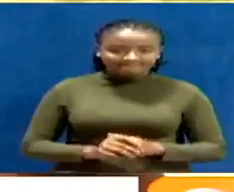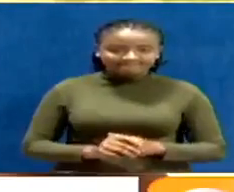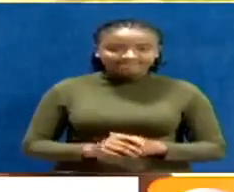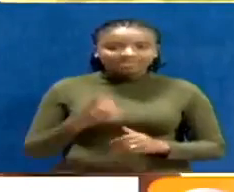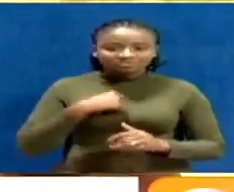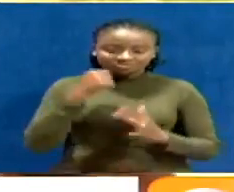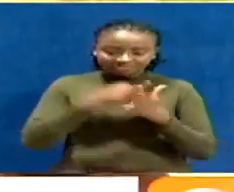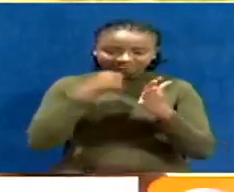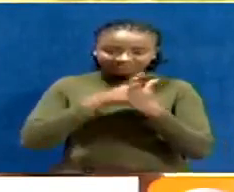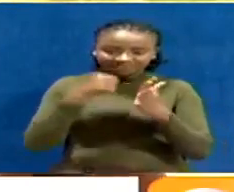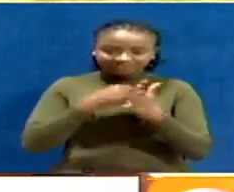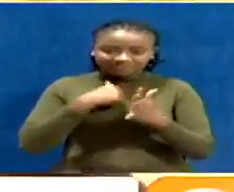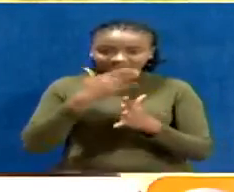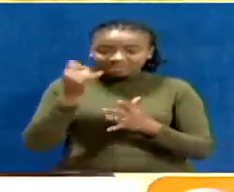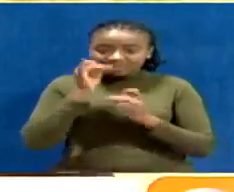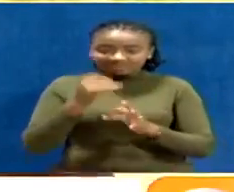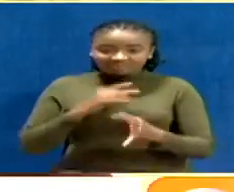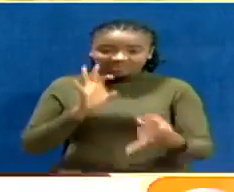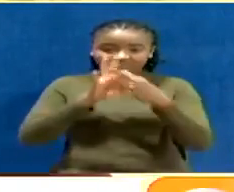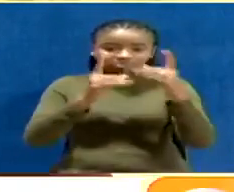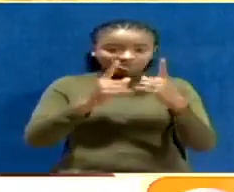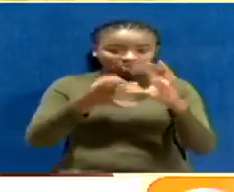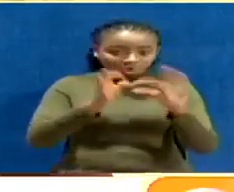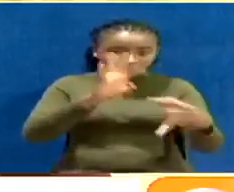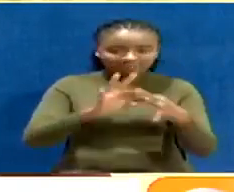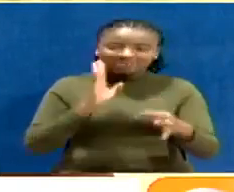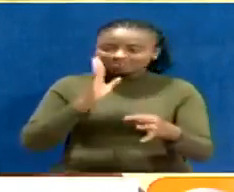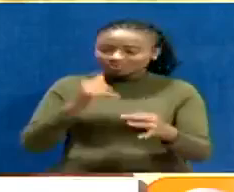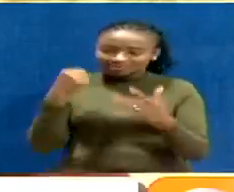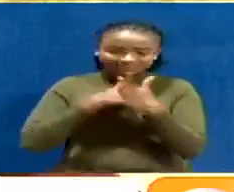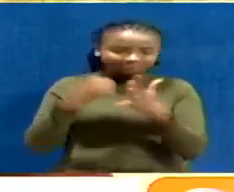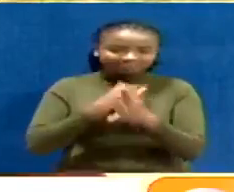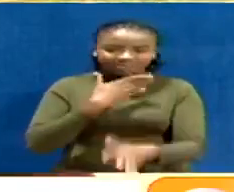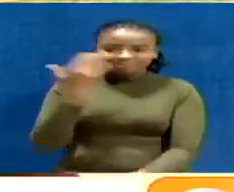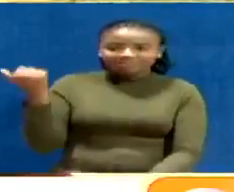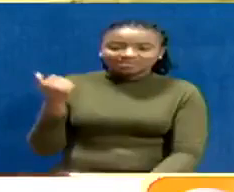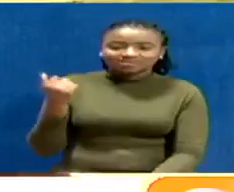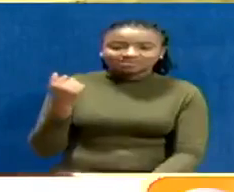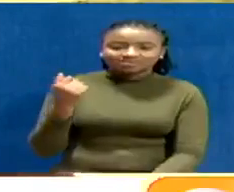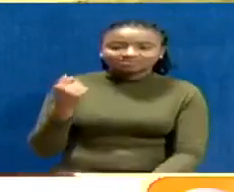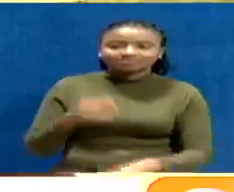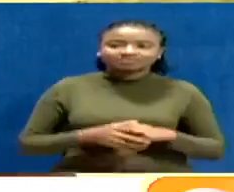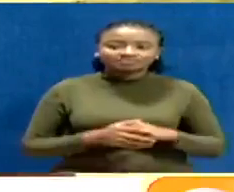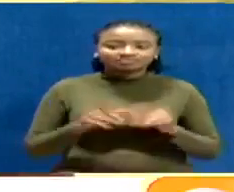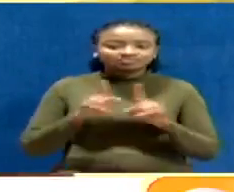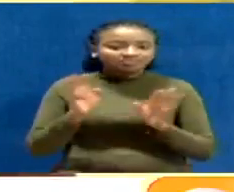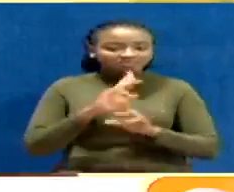do my best. If I get the chance to Olympic, I'm going to do my best. The under 20, I'm ready